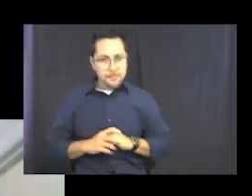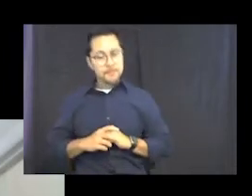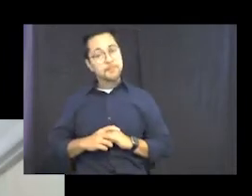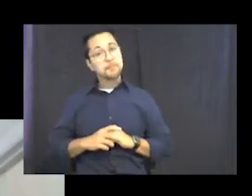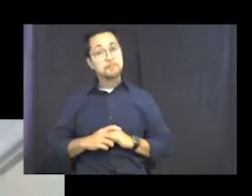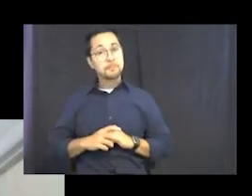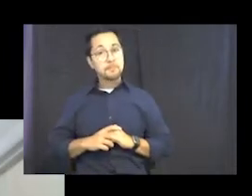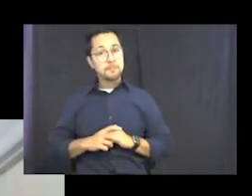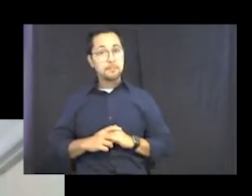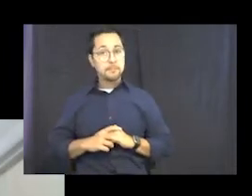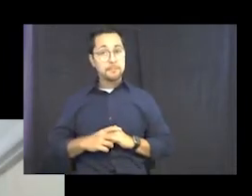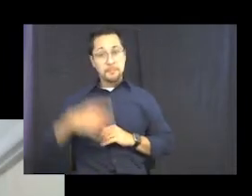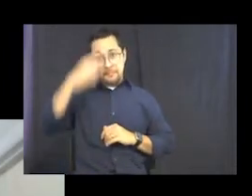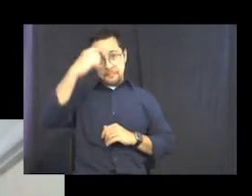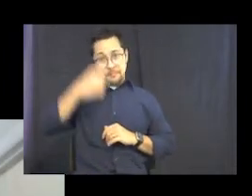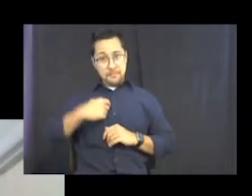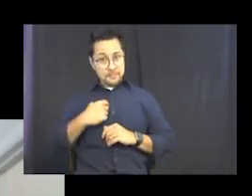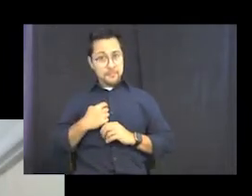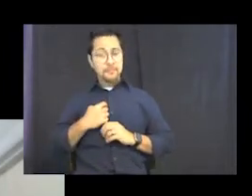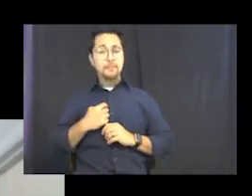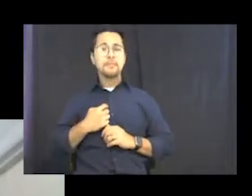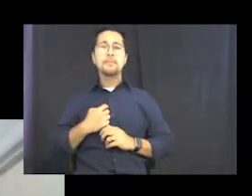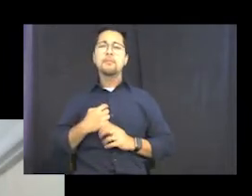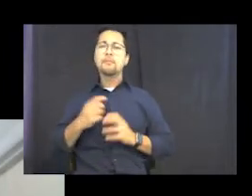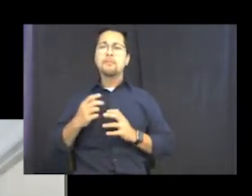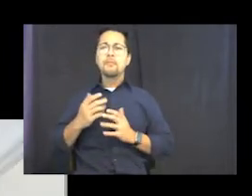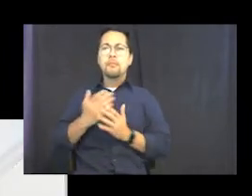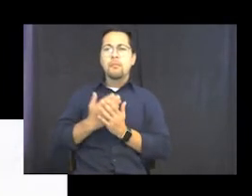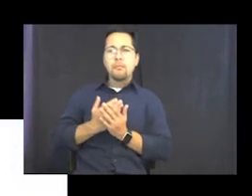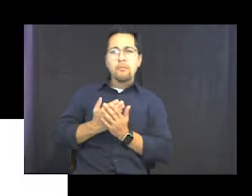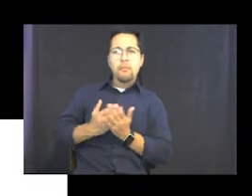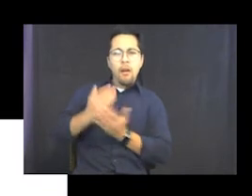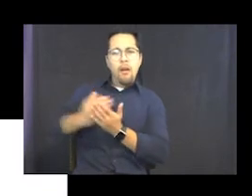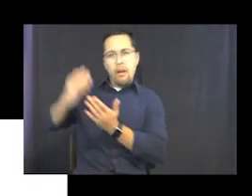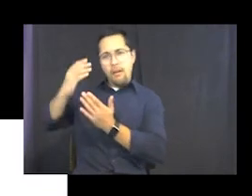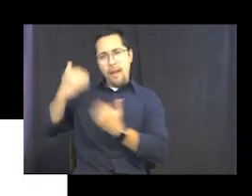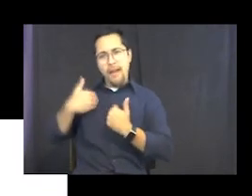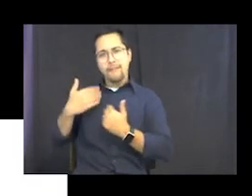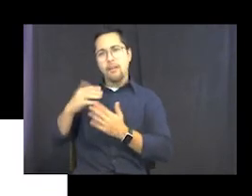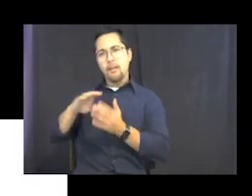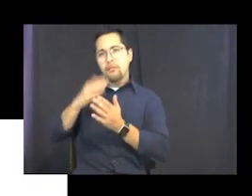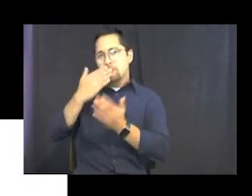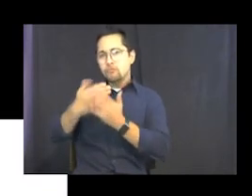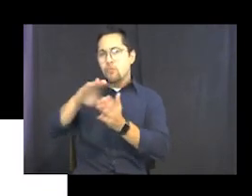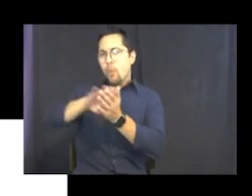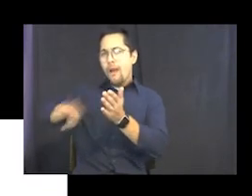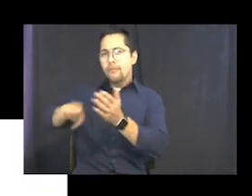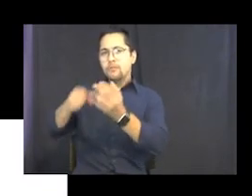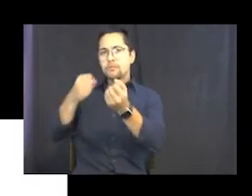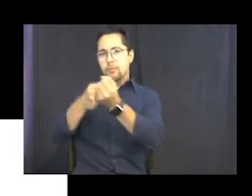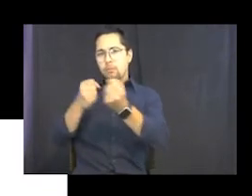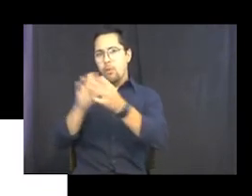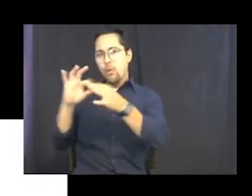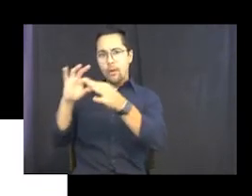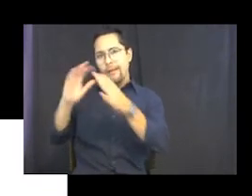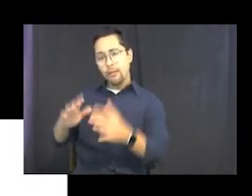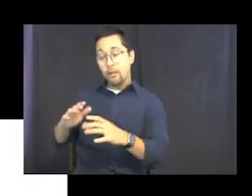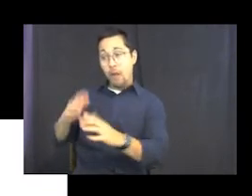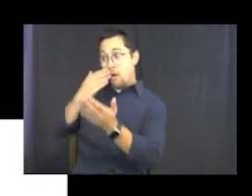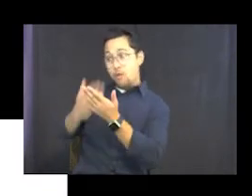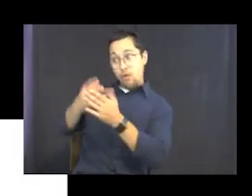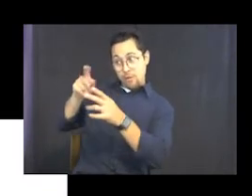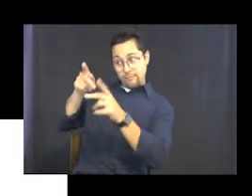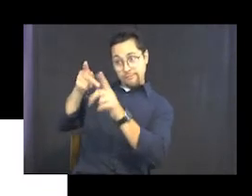For me, what are the keys to having a good waiver support coordinator? A good waiver support